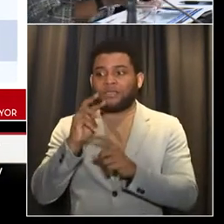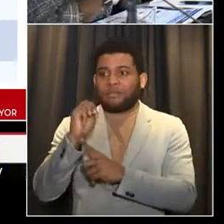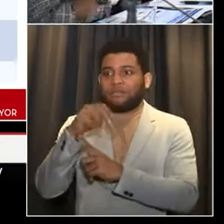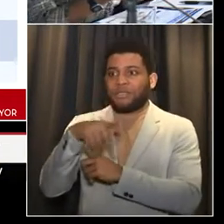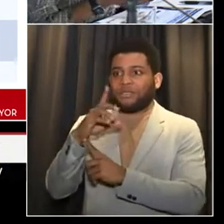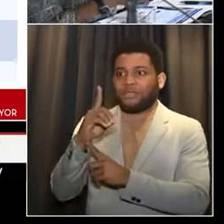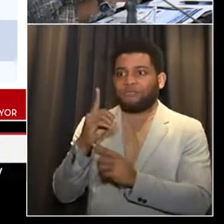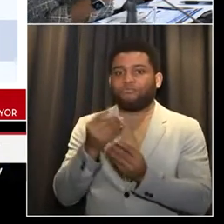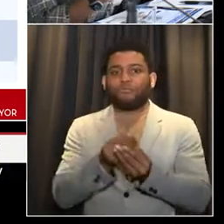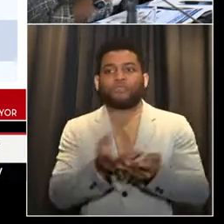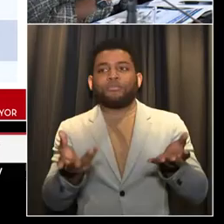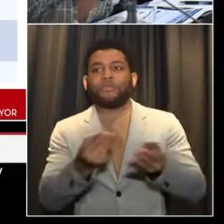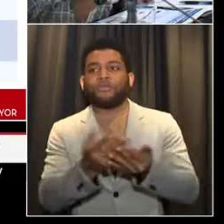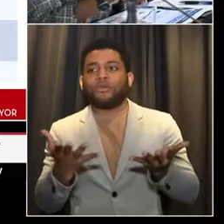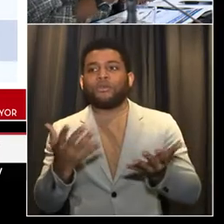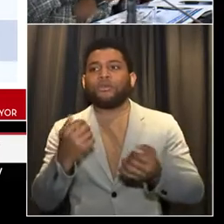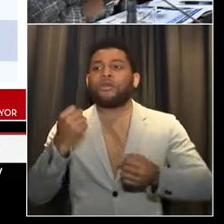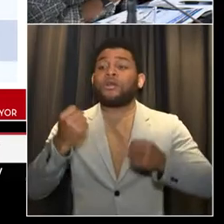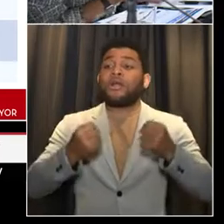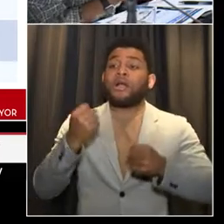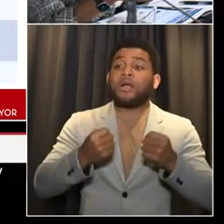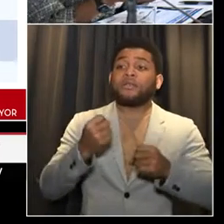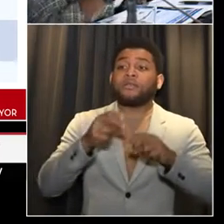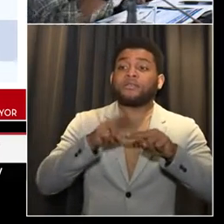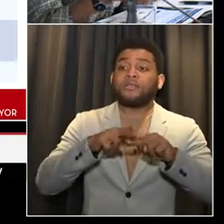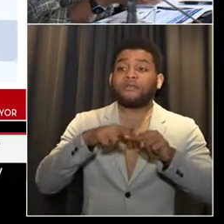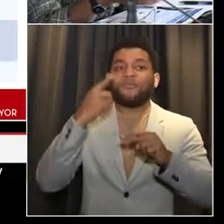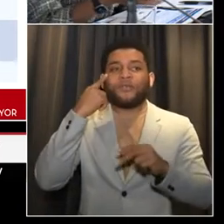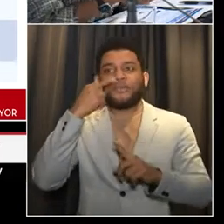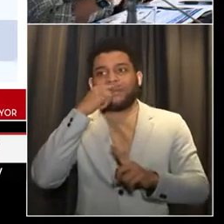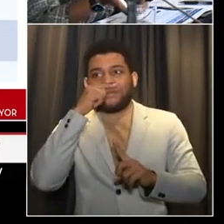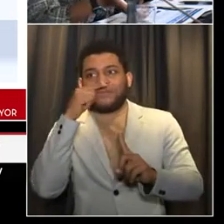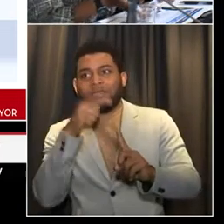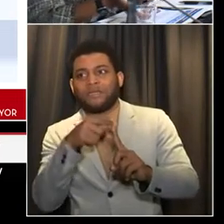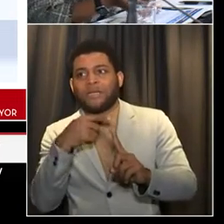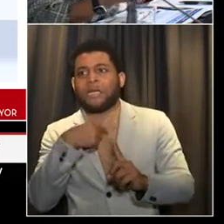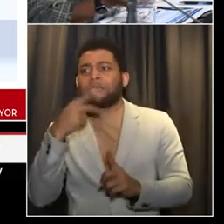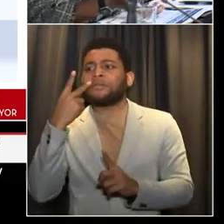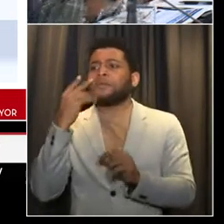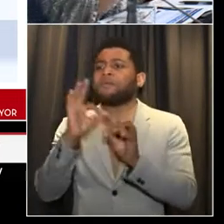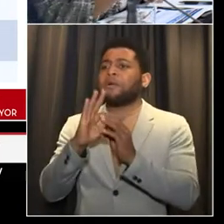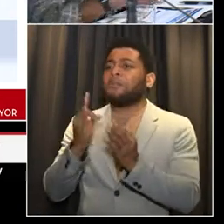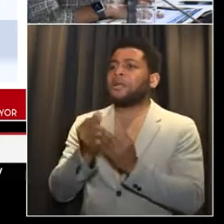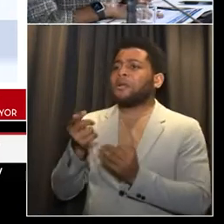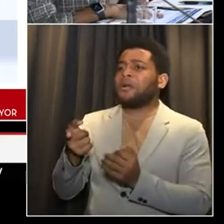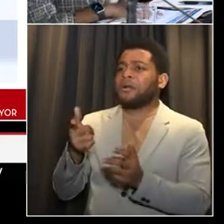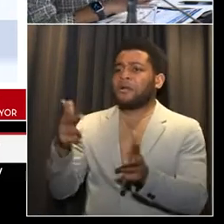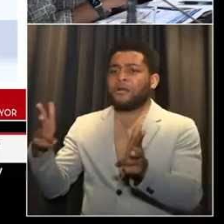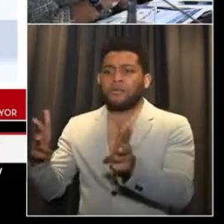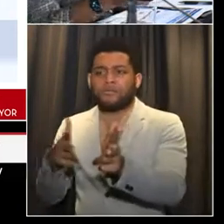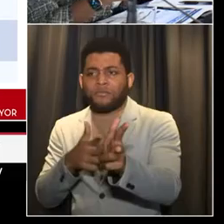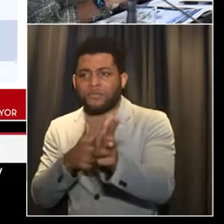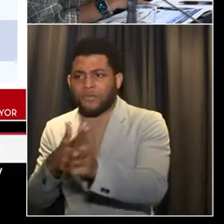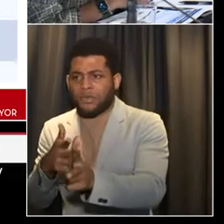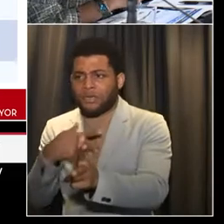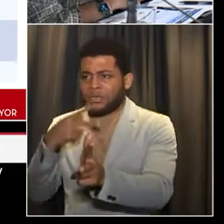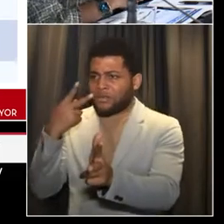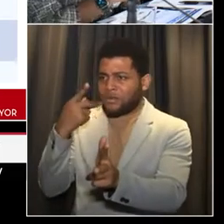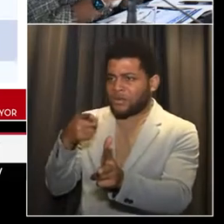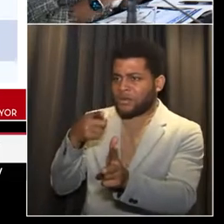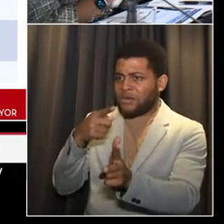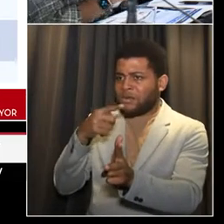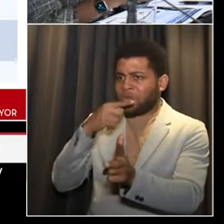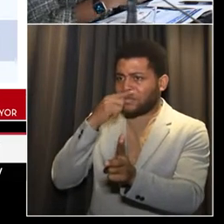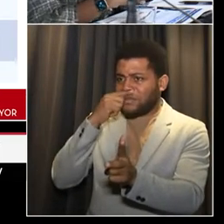that, if they see that a family or a car stopped has a child who should be in a car seat. So I wanted to point that out because